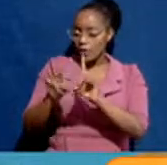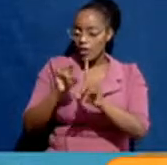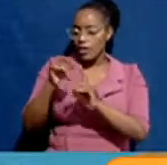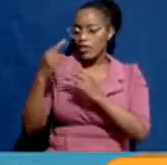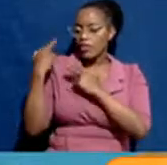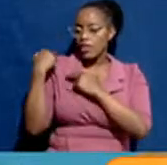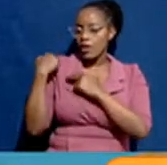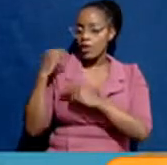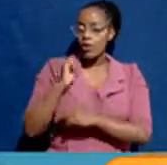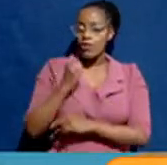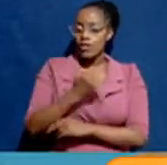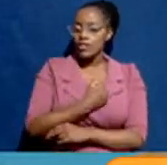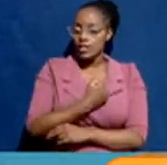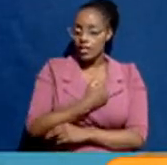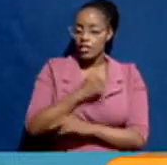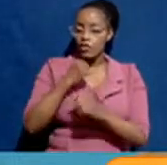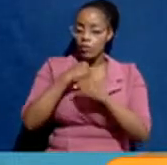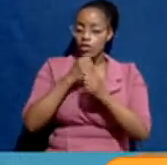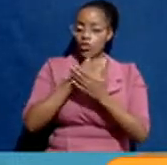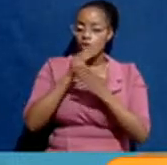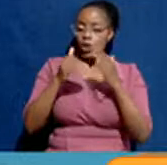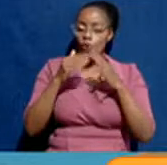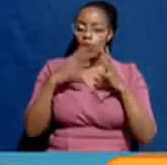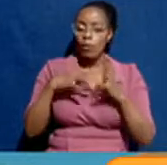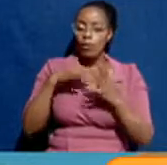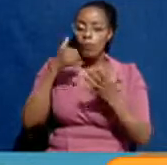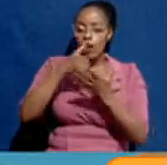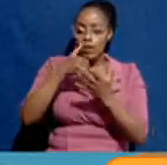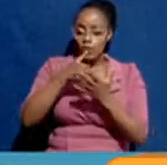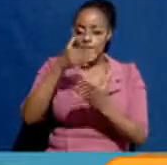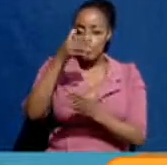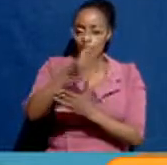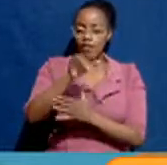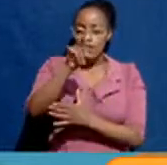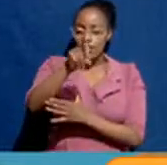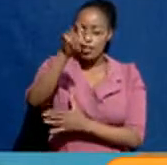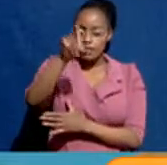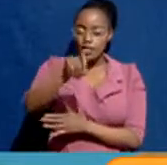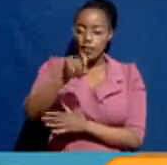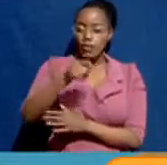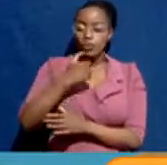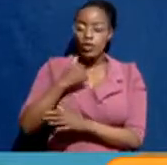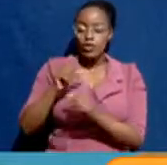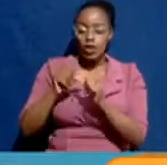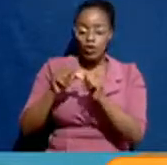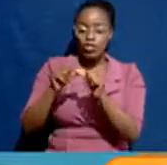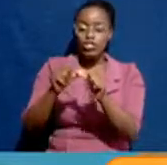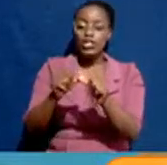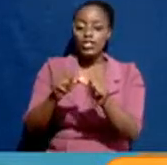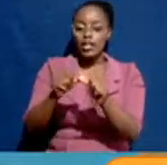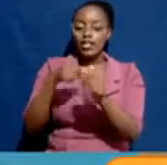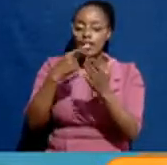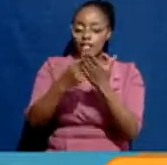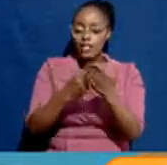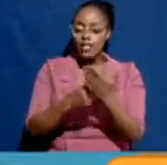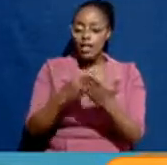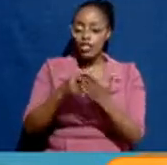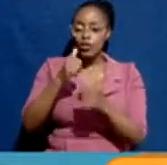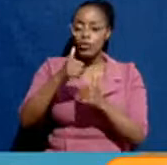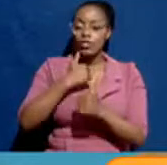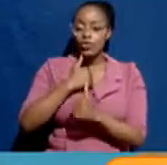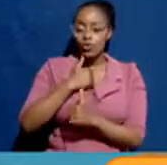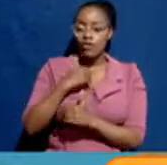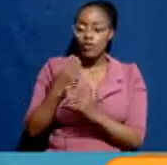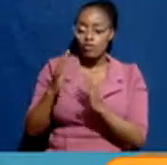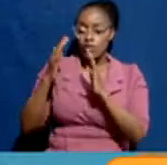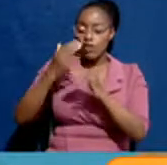Senate in ensuring no one is left behind, that should be a continuous discussion. And that's why we congratulate